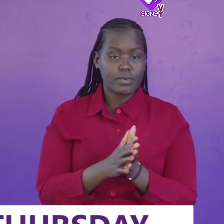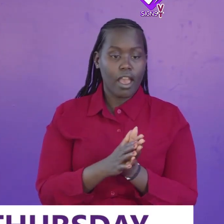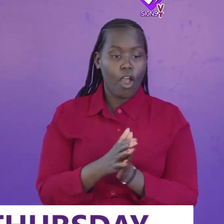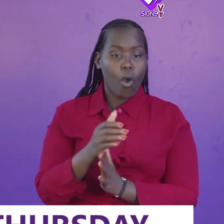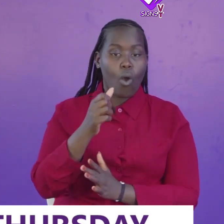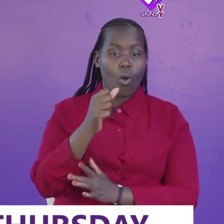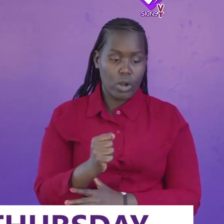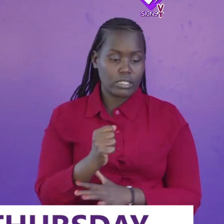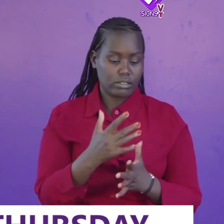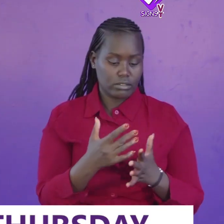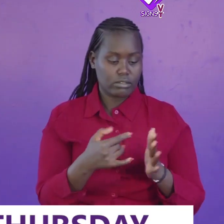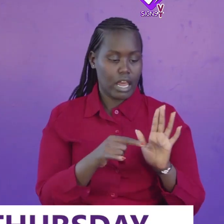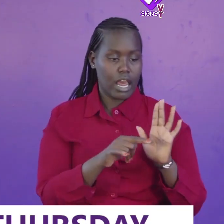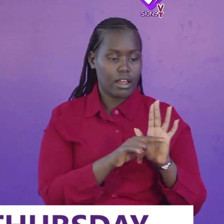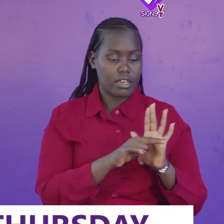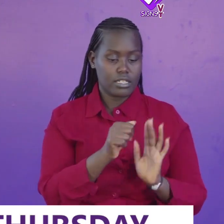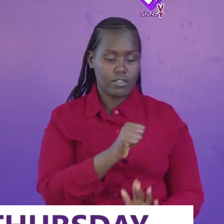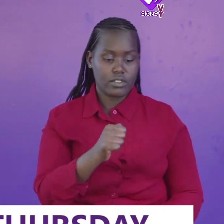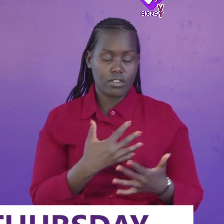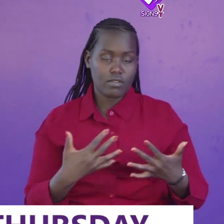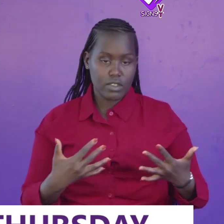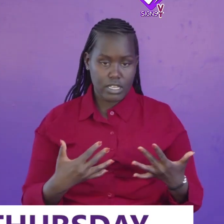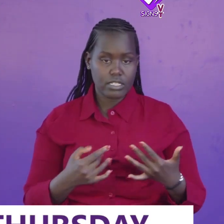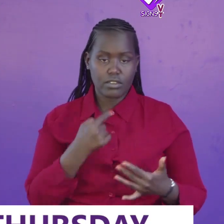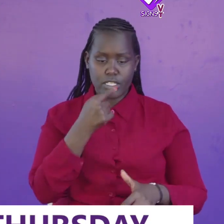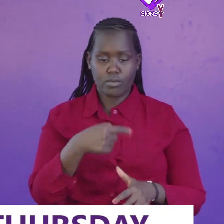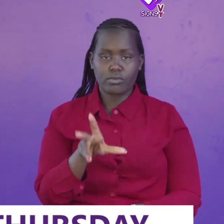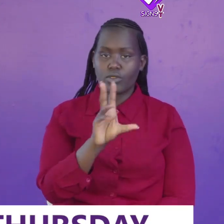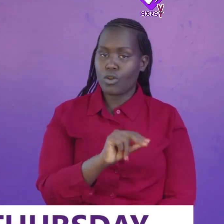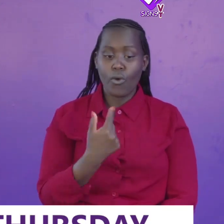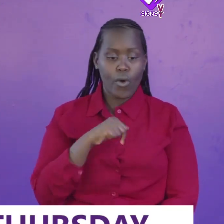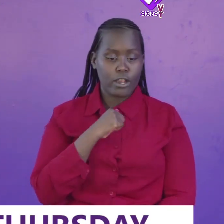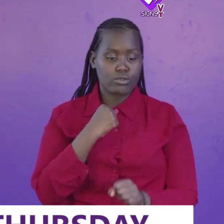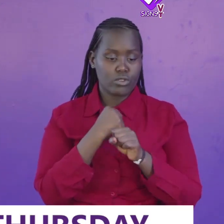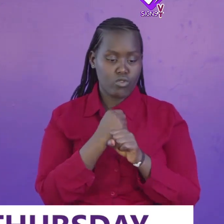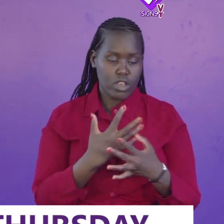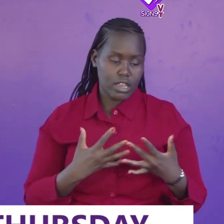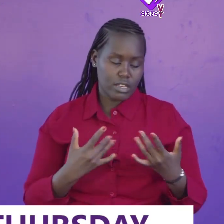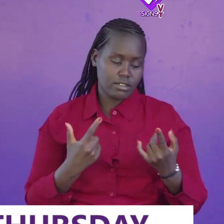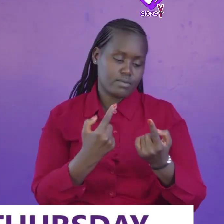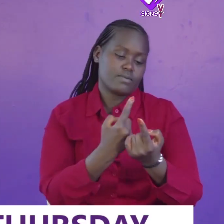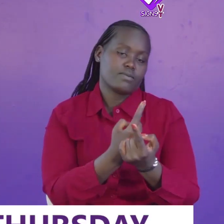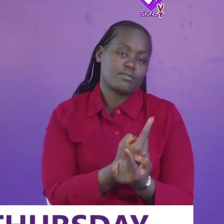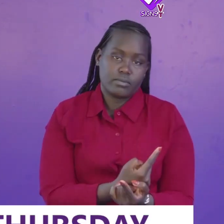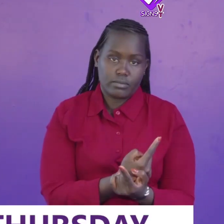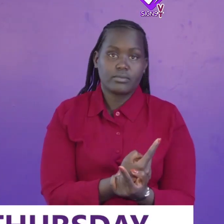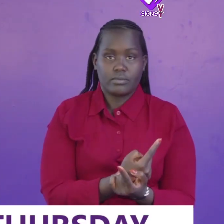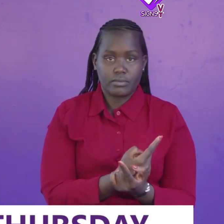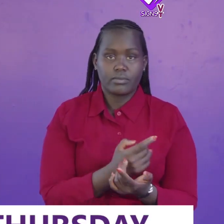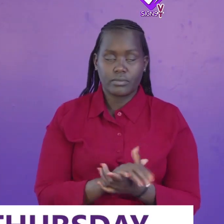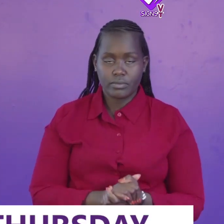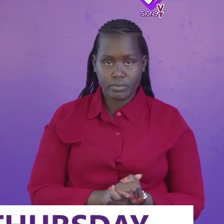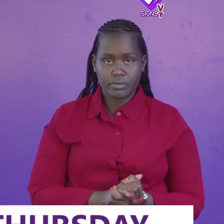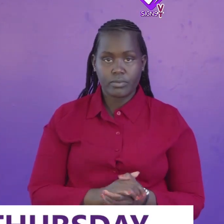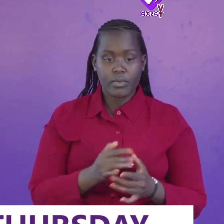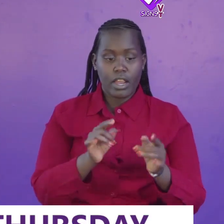the negative side of things. Now nasema hapana, we are going to do things this way. Doing things the other way, we are not going to accept it.